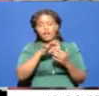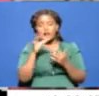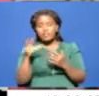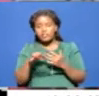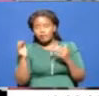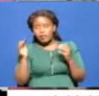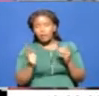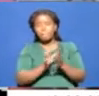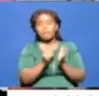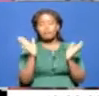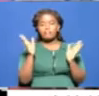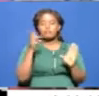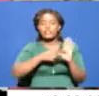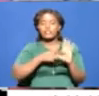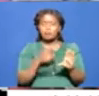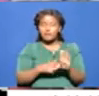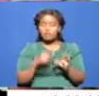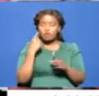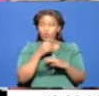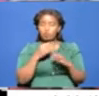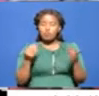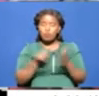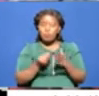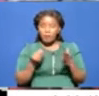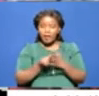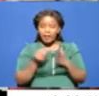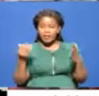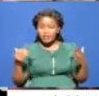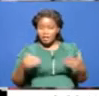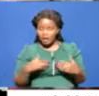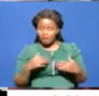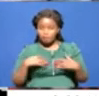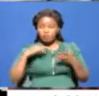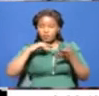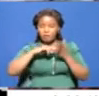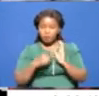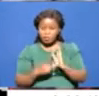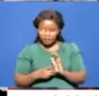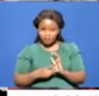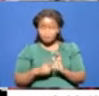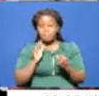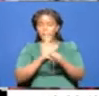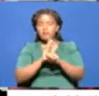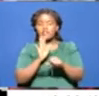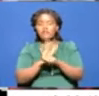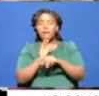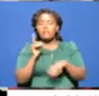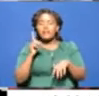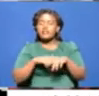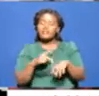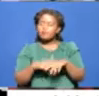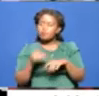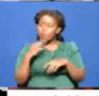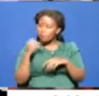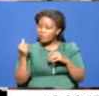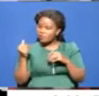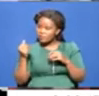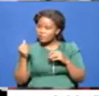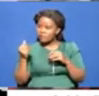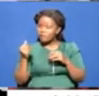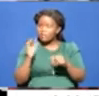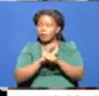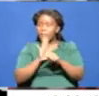participant who has the money to bankroll the project, most times is coming from outside. So we don't have a